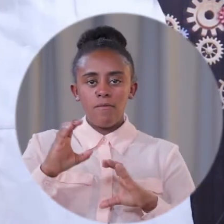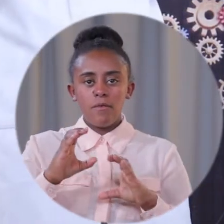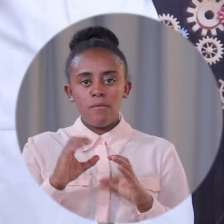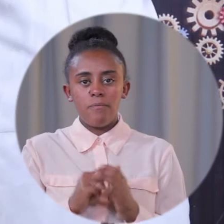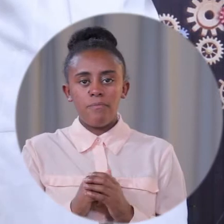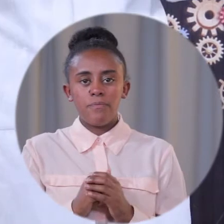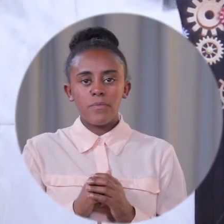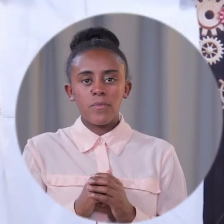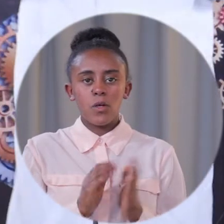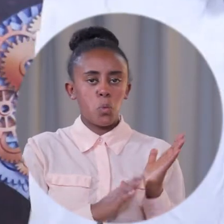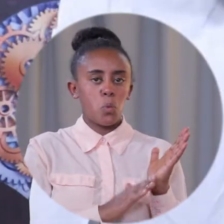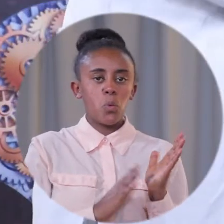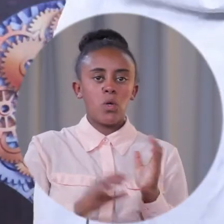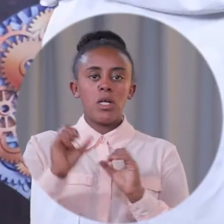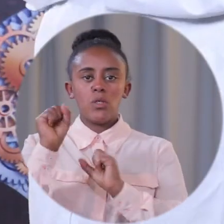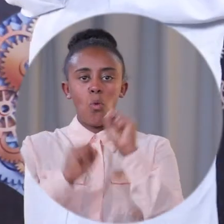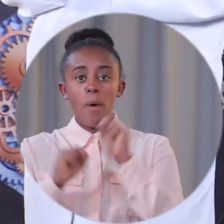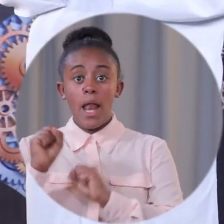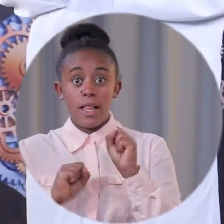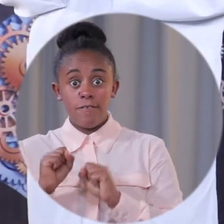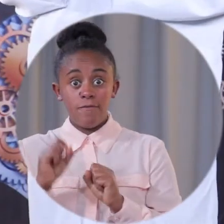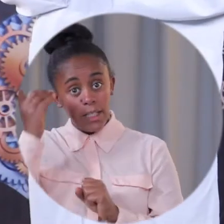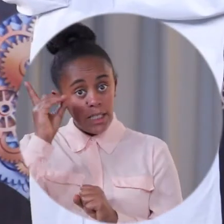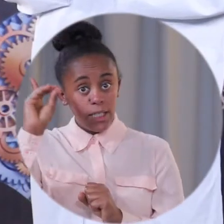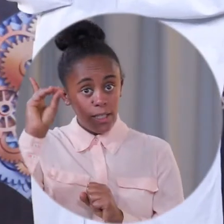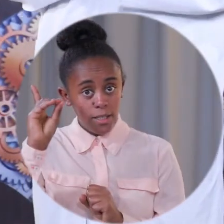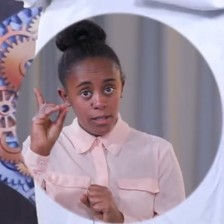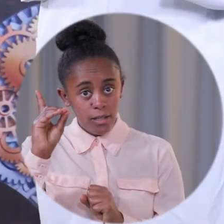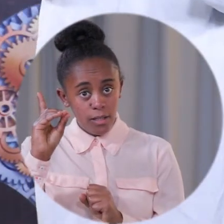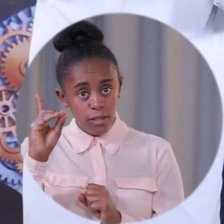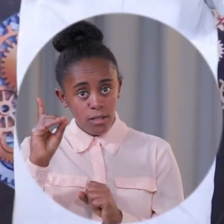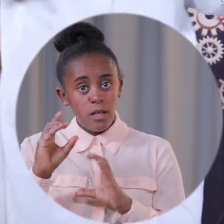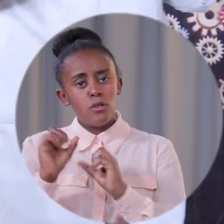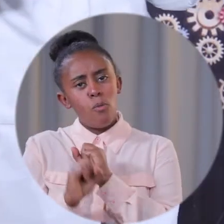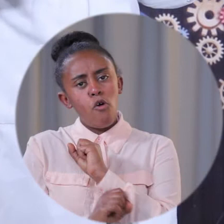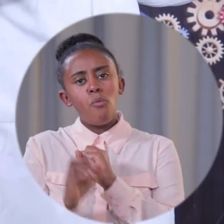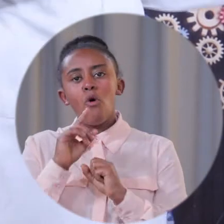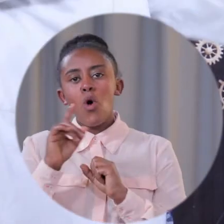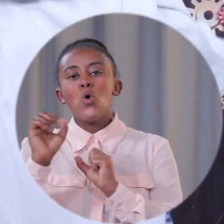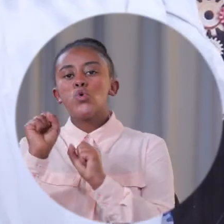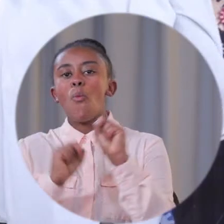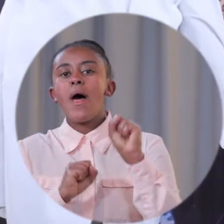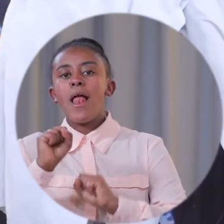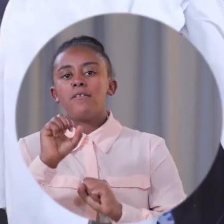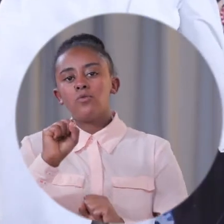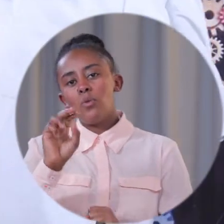what is the form of superlative degree? The form of superlative